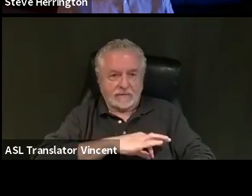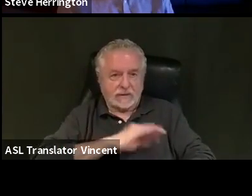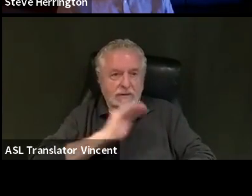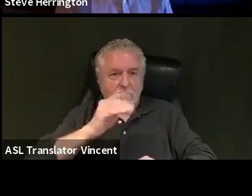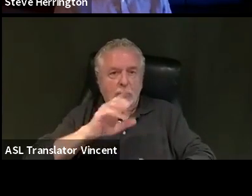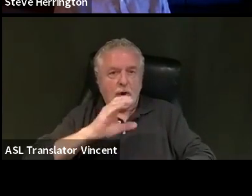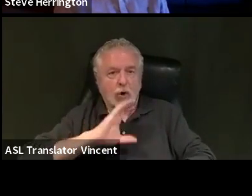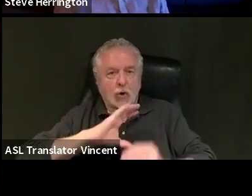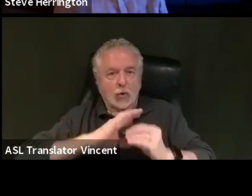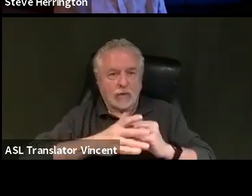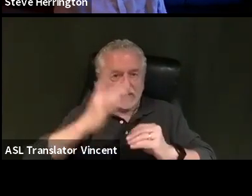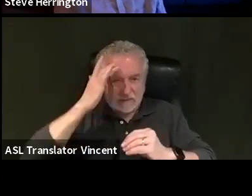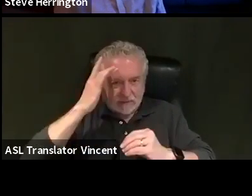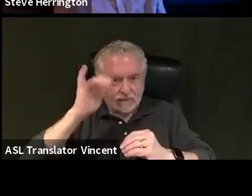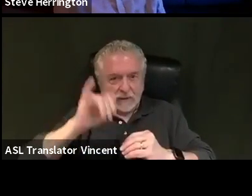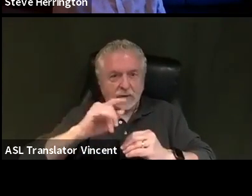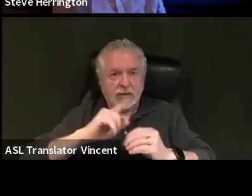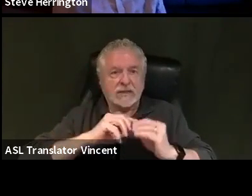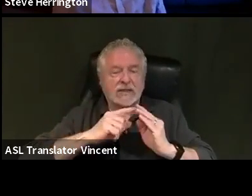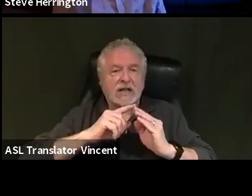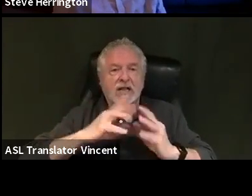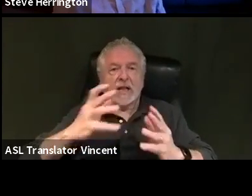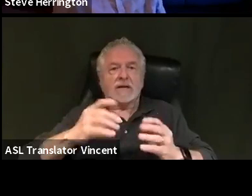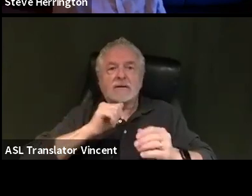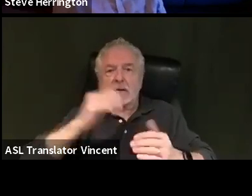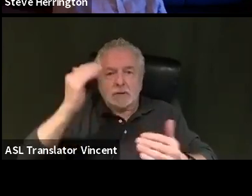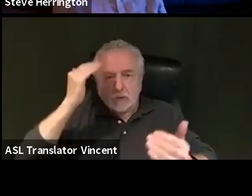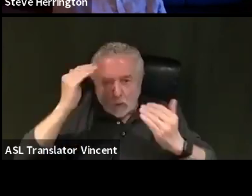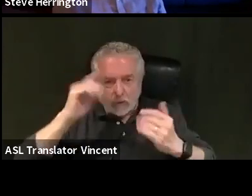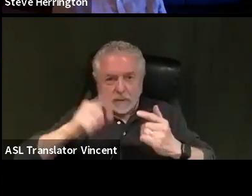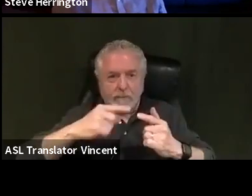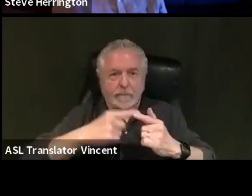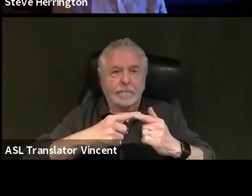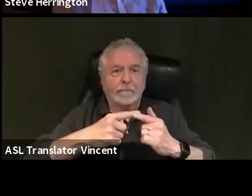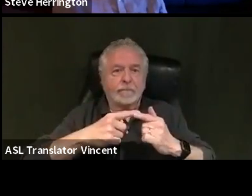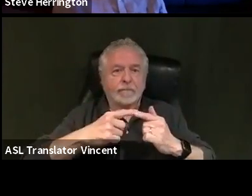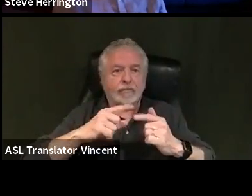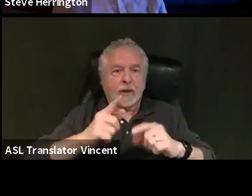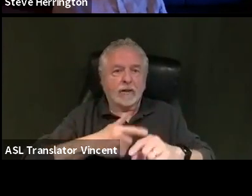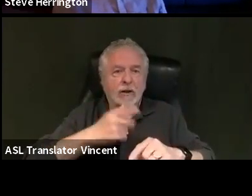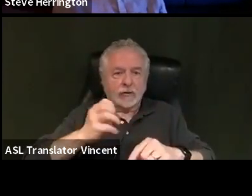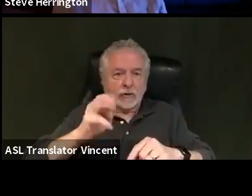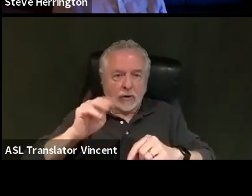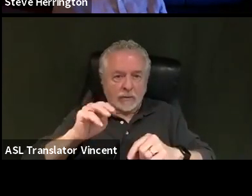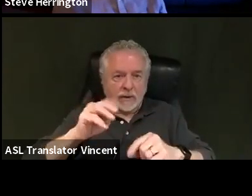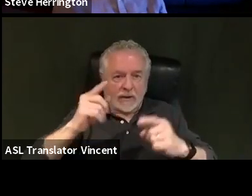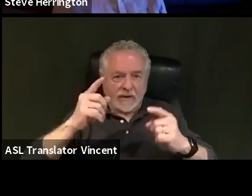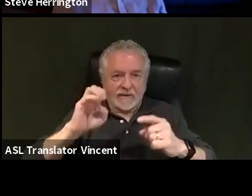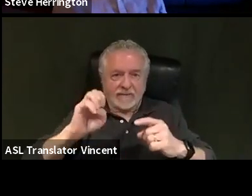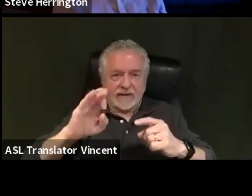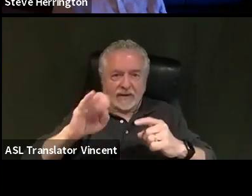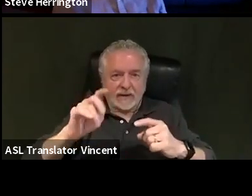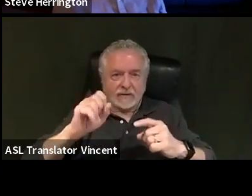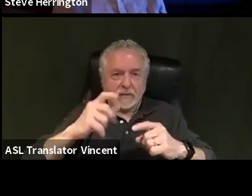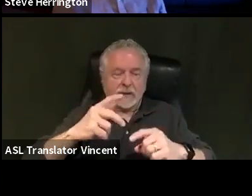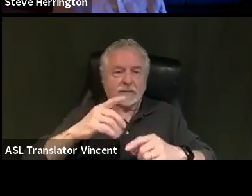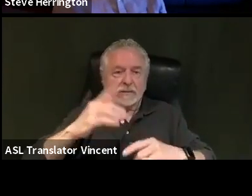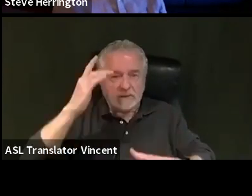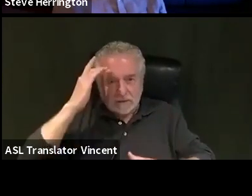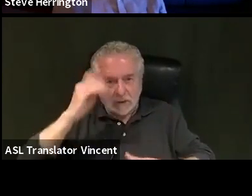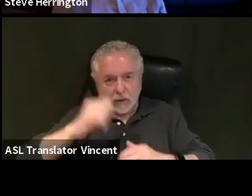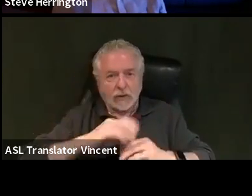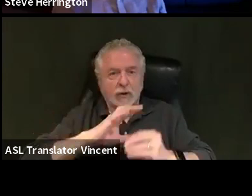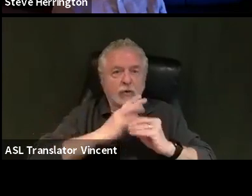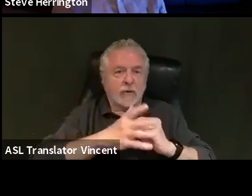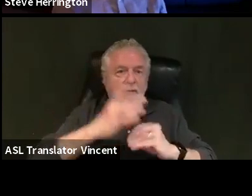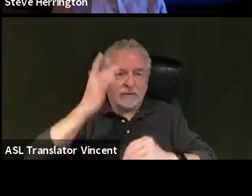to coronavirus disease, where there's clearly a lot of unknowns about long-term effects for people who've been sick with